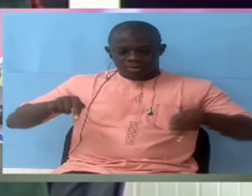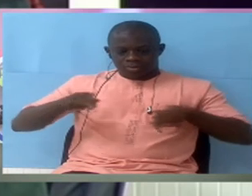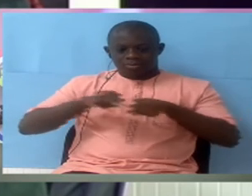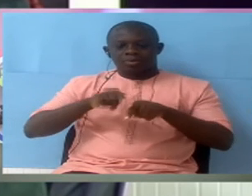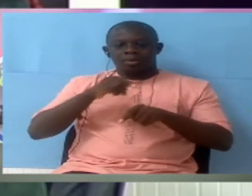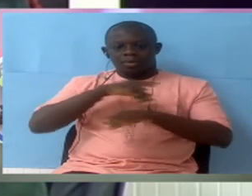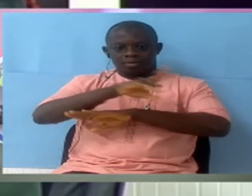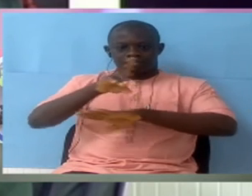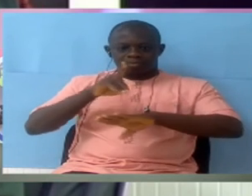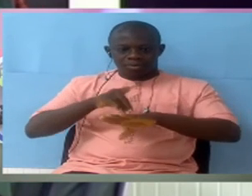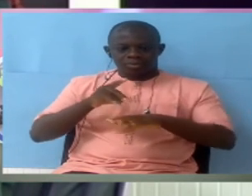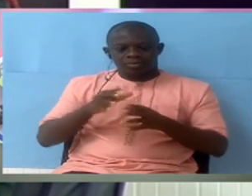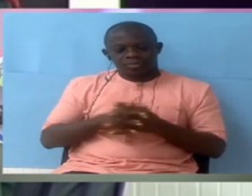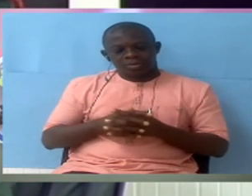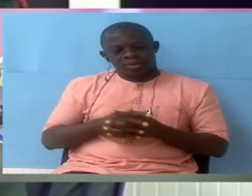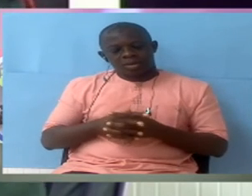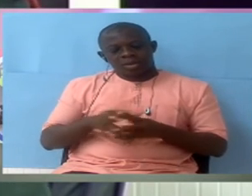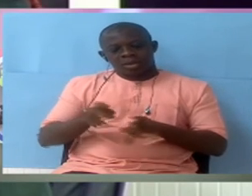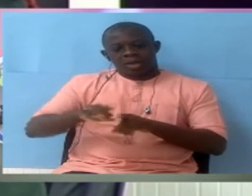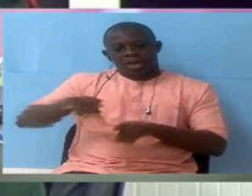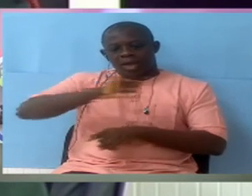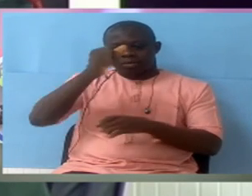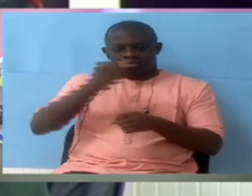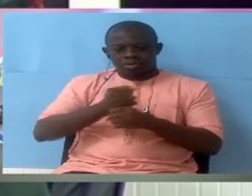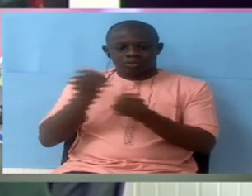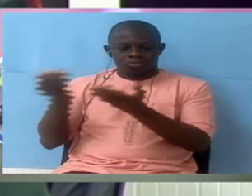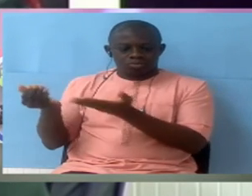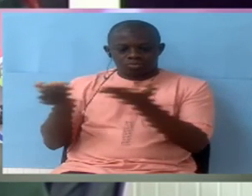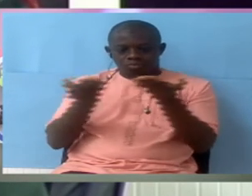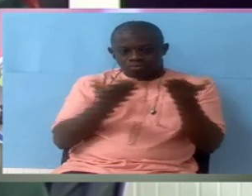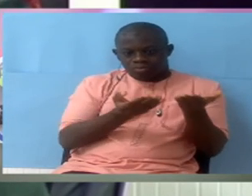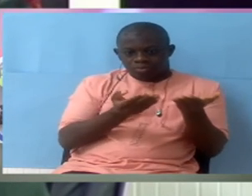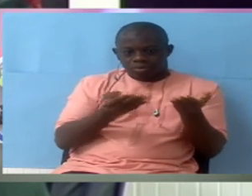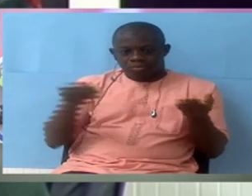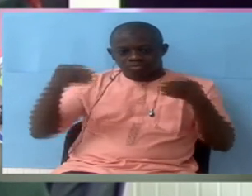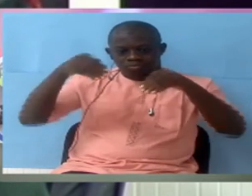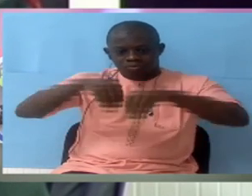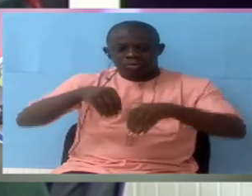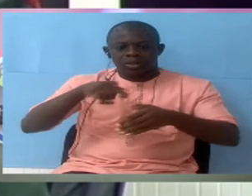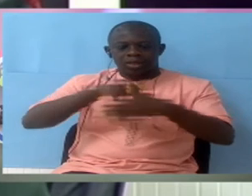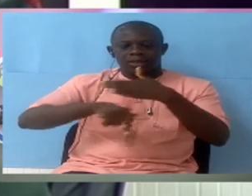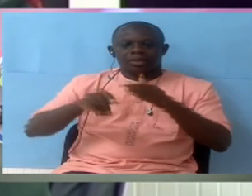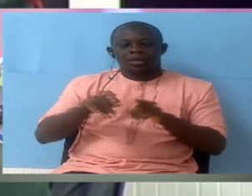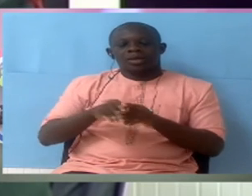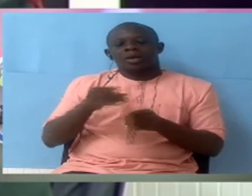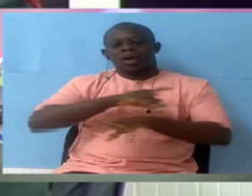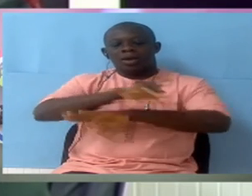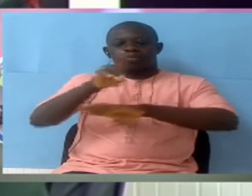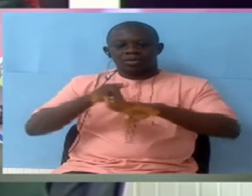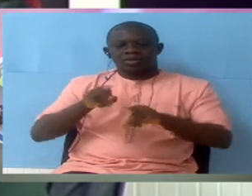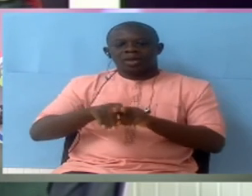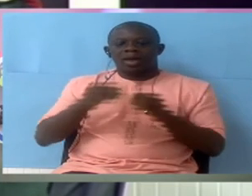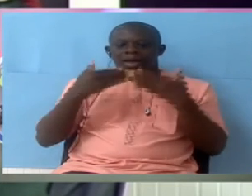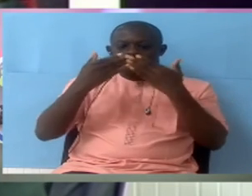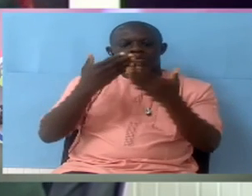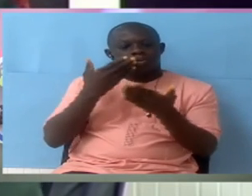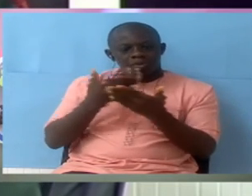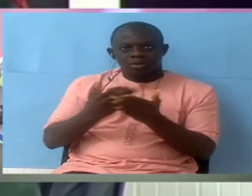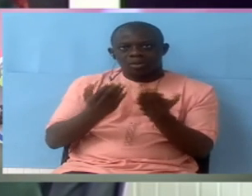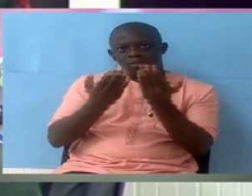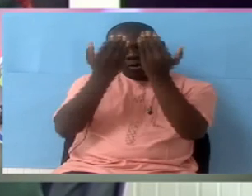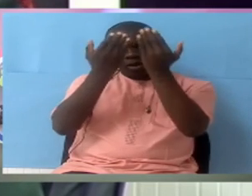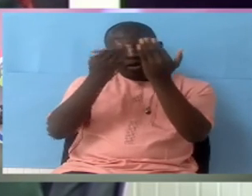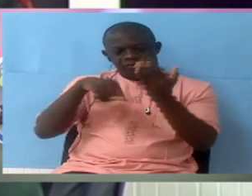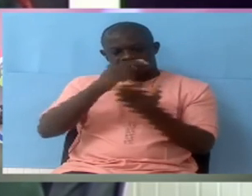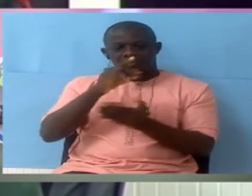they place him in the hole. Ñu dugal ko ci bir pax ba. I told them to pray for him. Mané ñu ñaanal